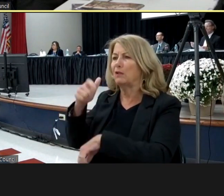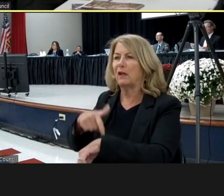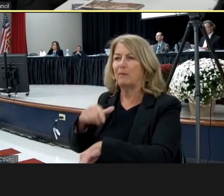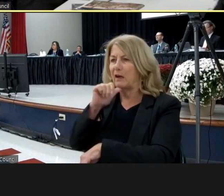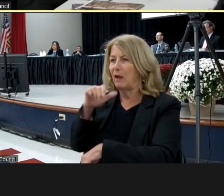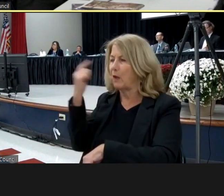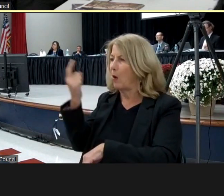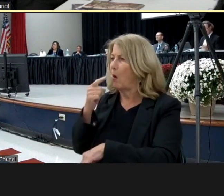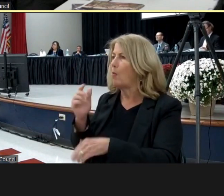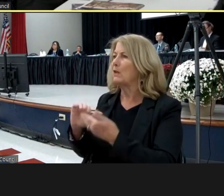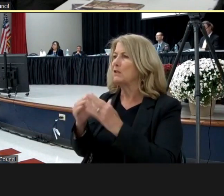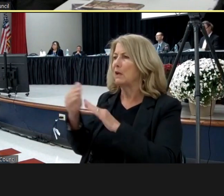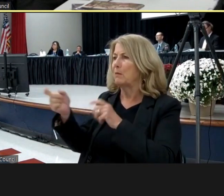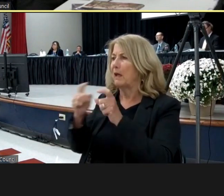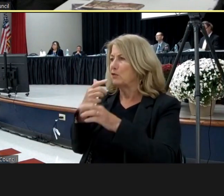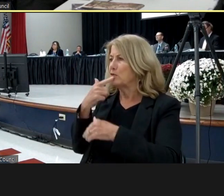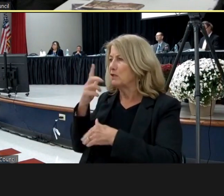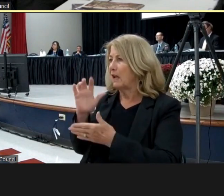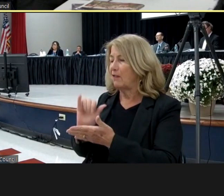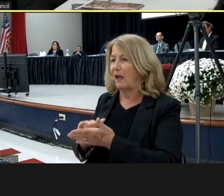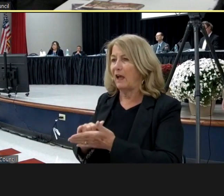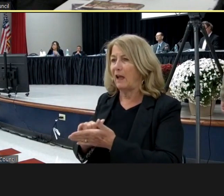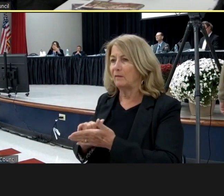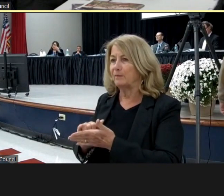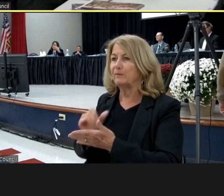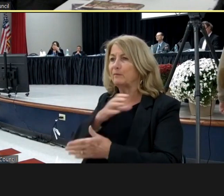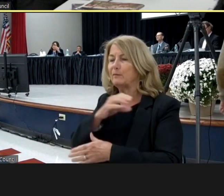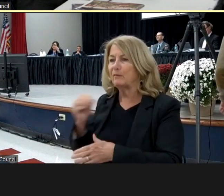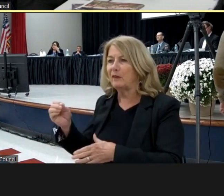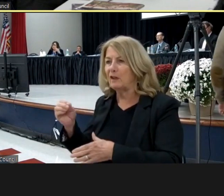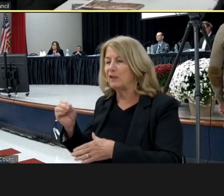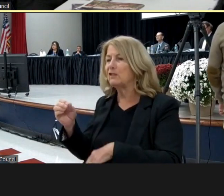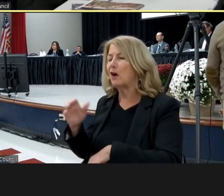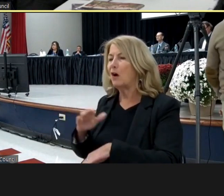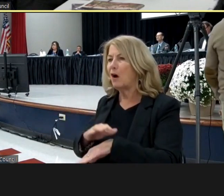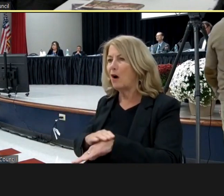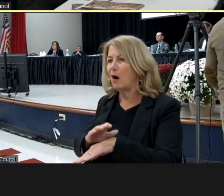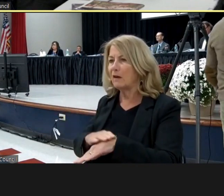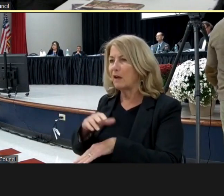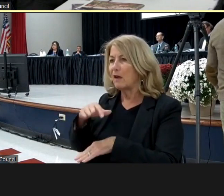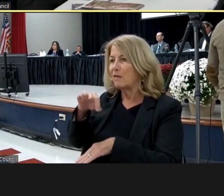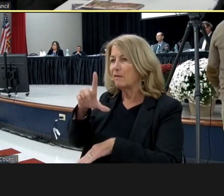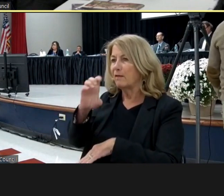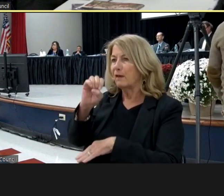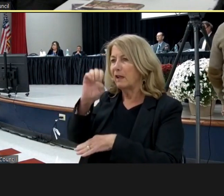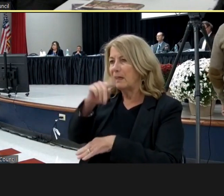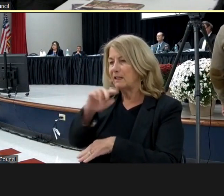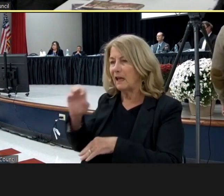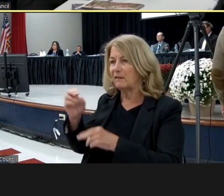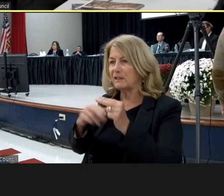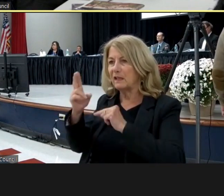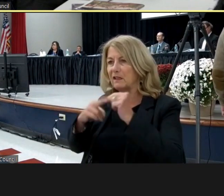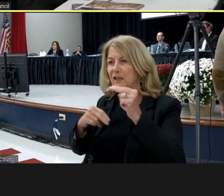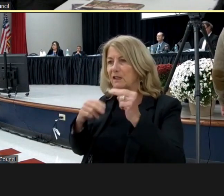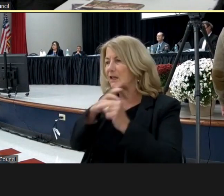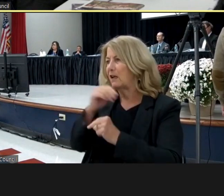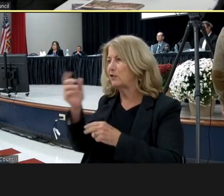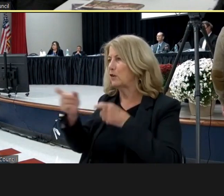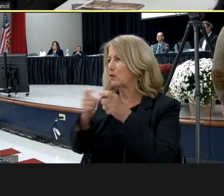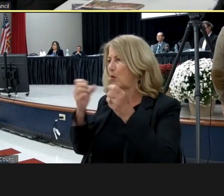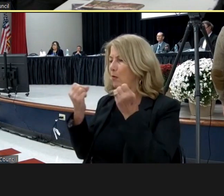think. She oversees purchasing, fleet, and facilities, and she's gotten to really drive a number of